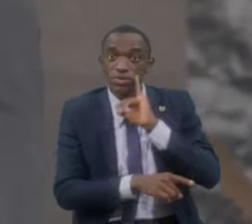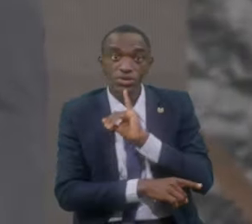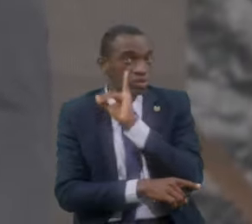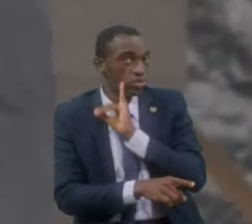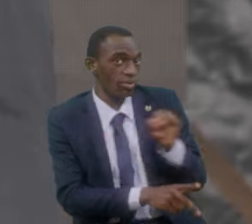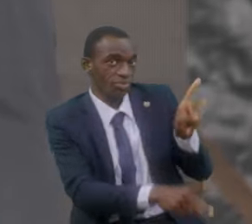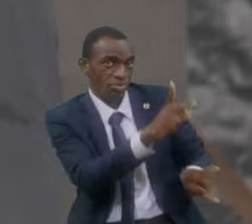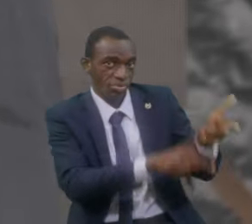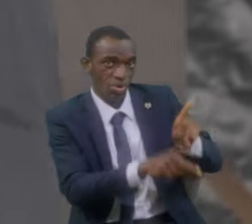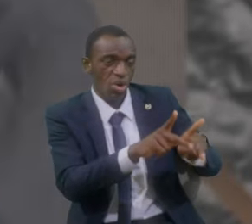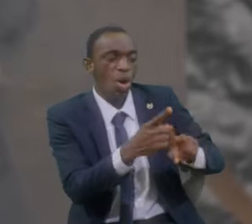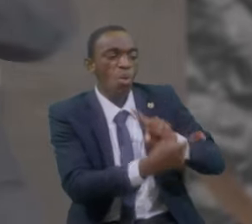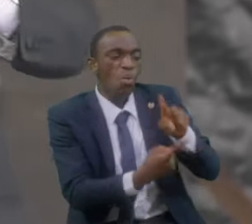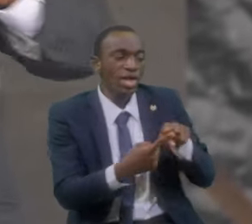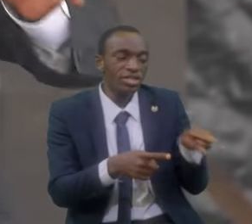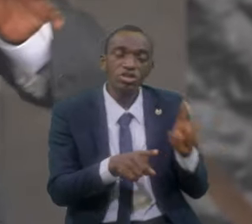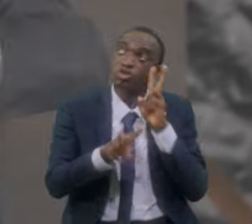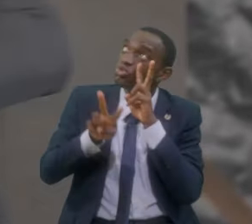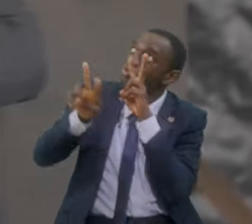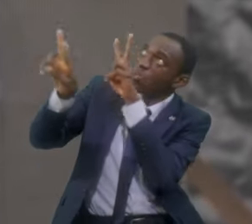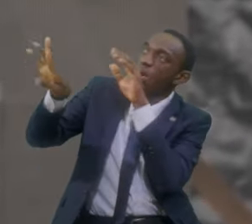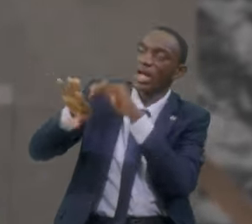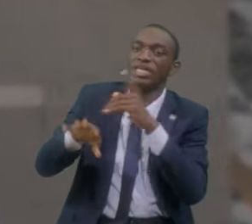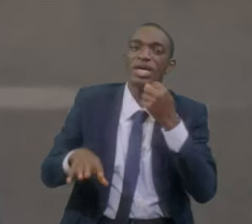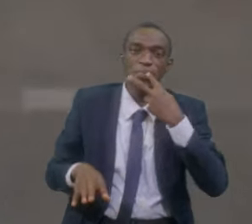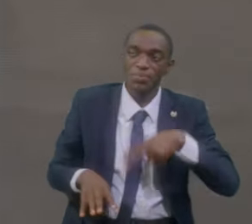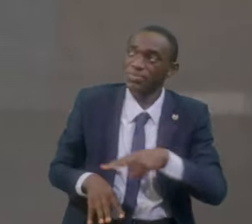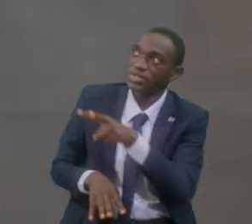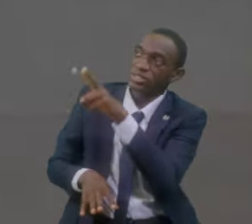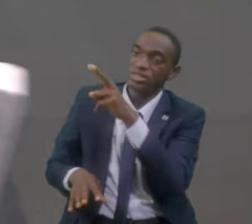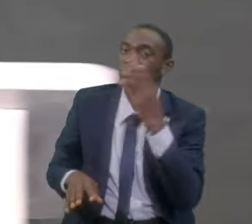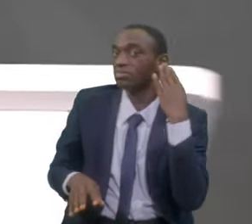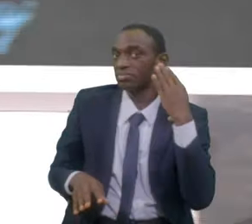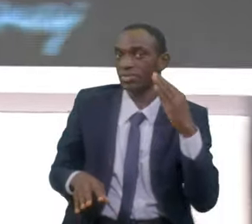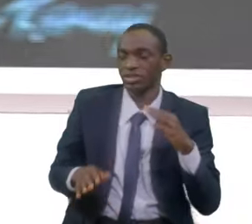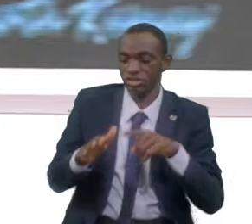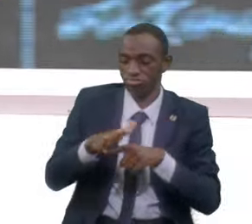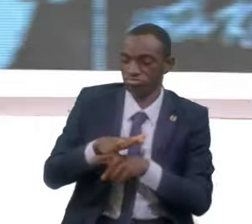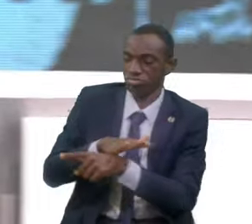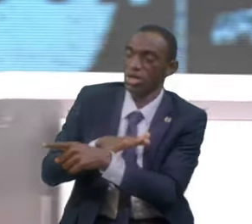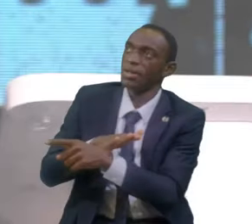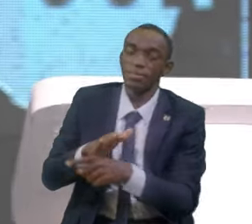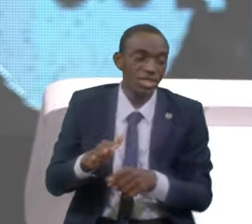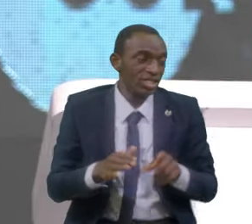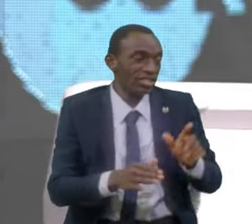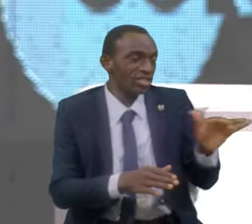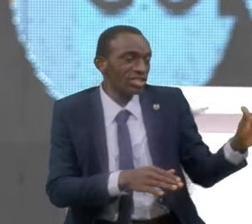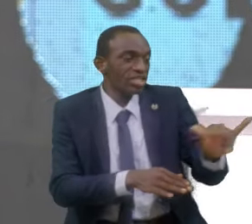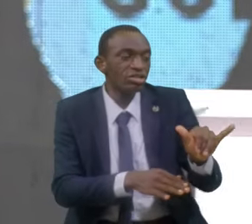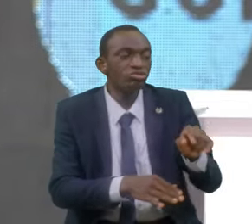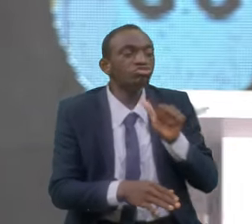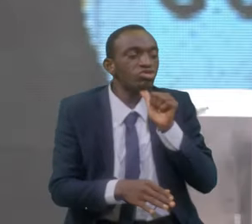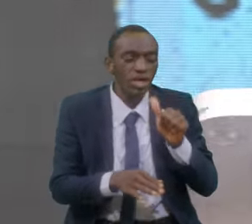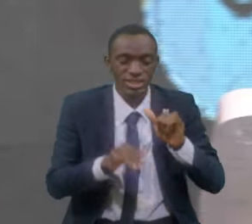brazen serpent, those children of Israel did not stay there. They now kept on